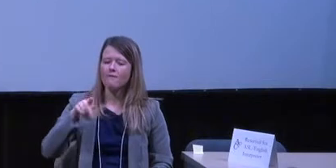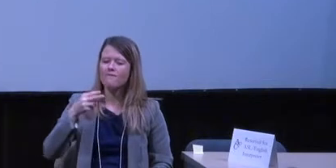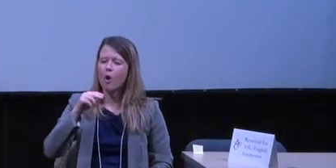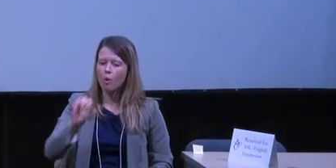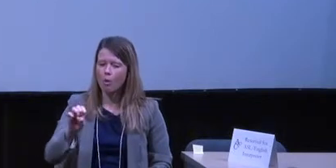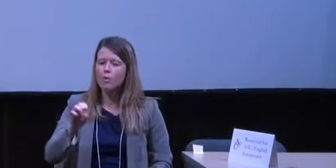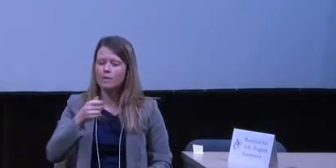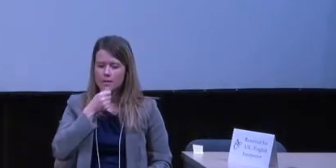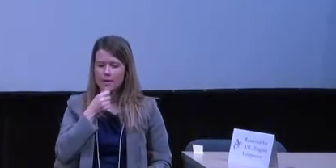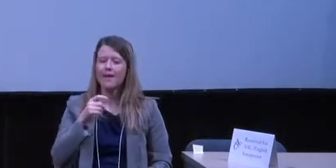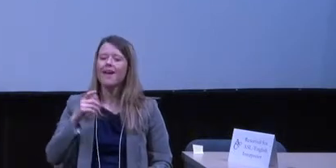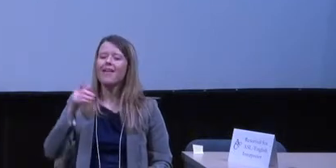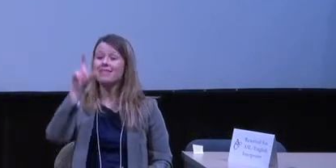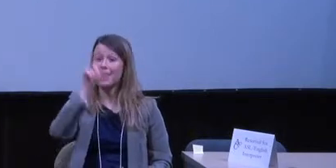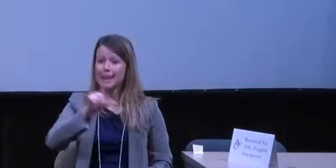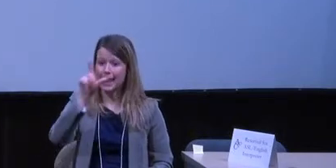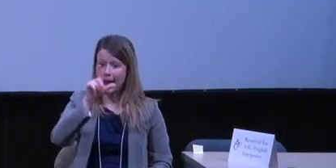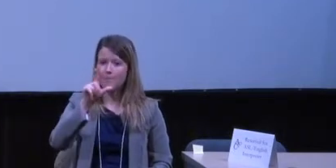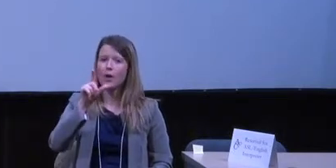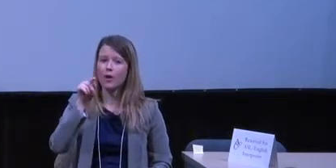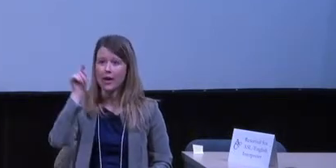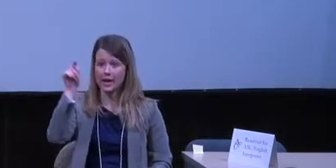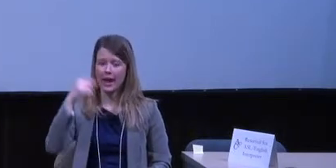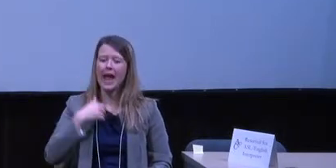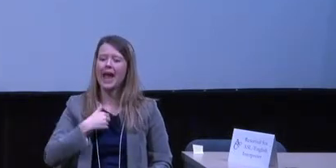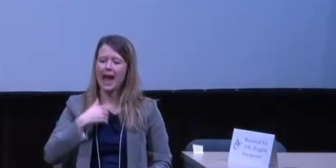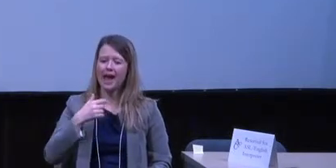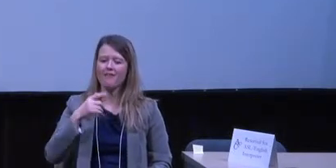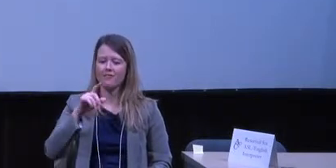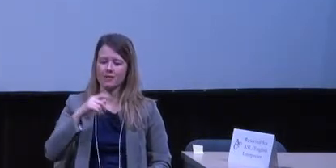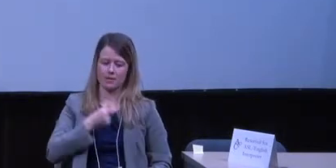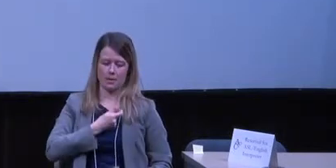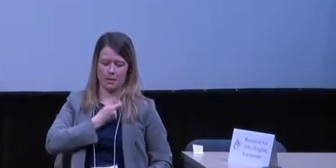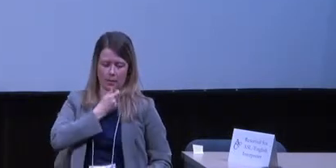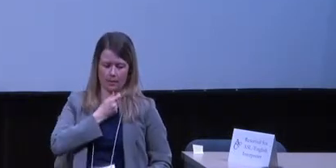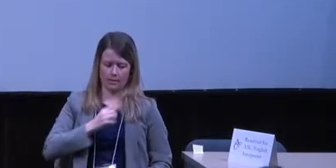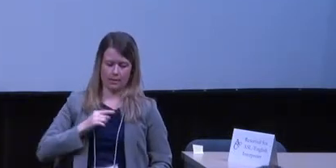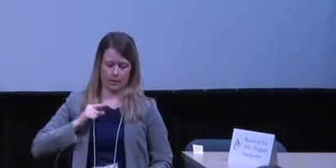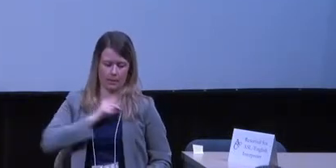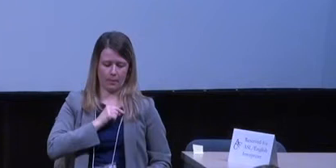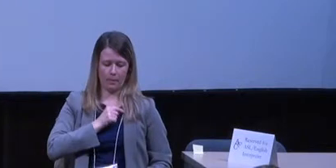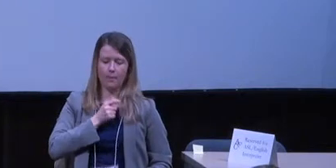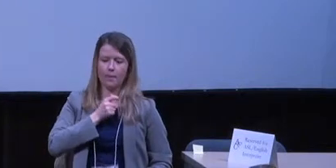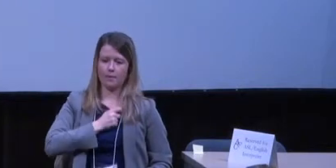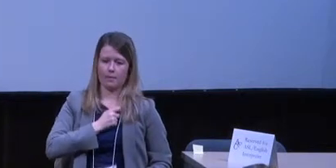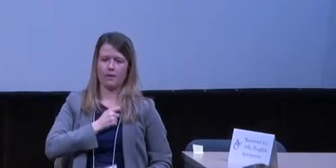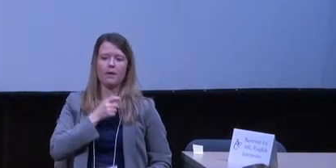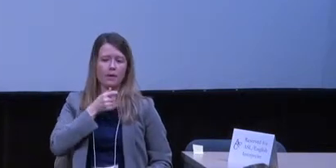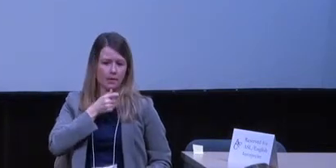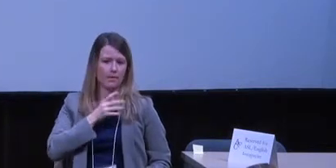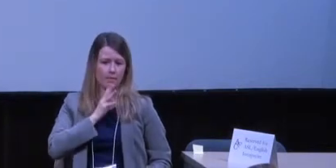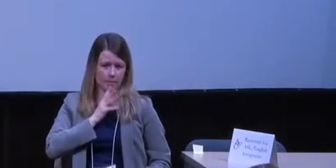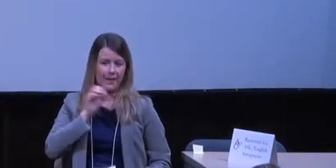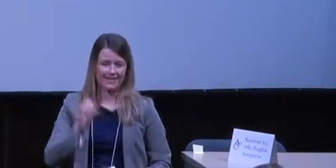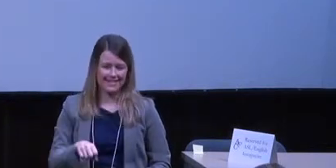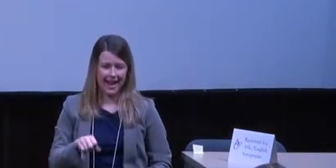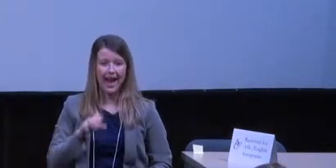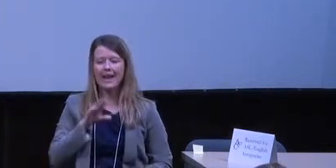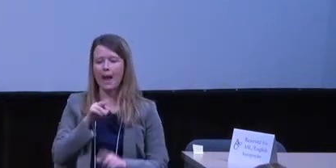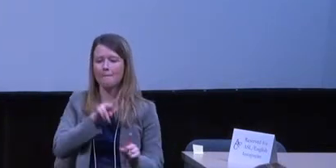has lapel microphones that you can utilize also that plug into your computer. This is huge